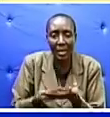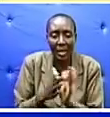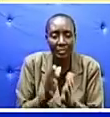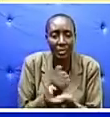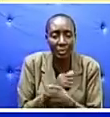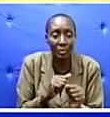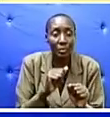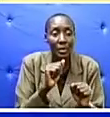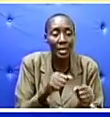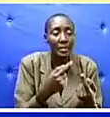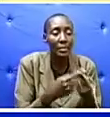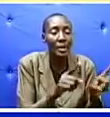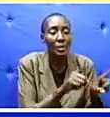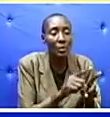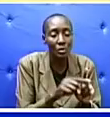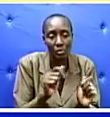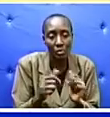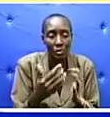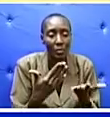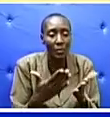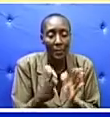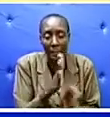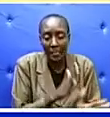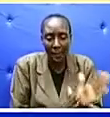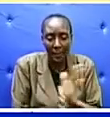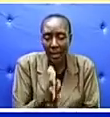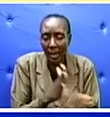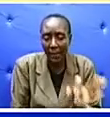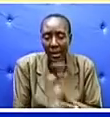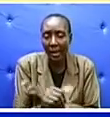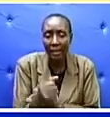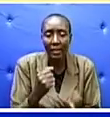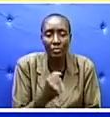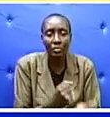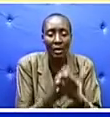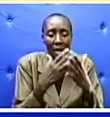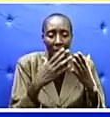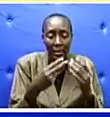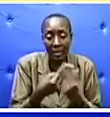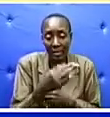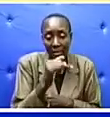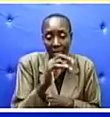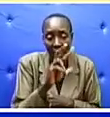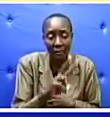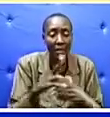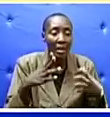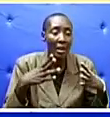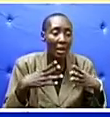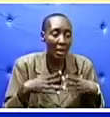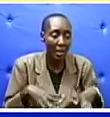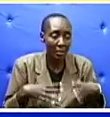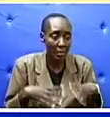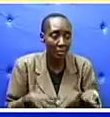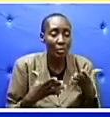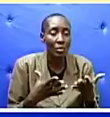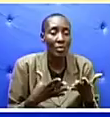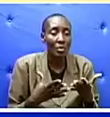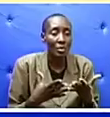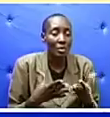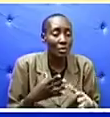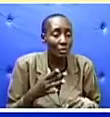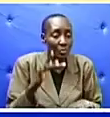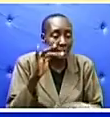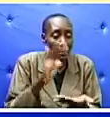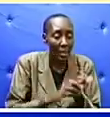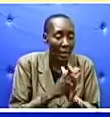come up with other measures that will help HIV people, you know, like not get exposed to COVID. But again, it